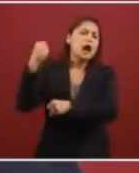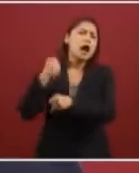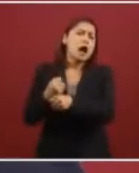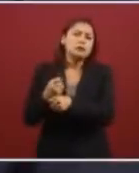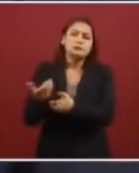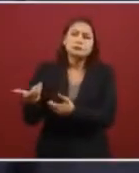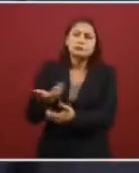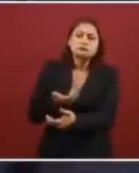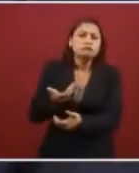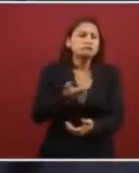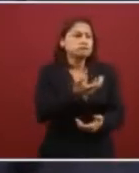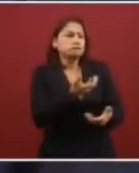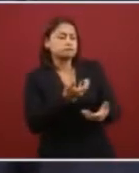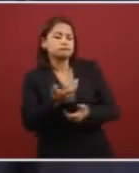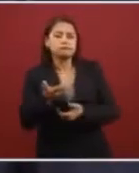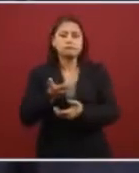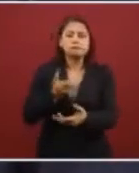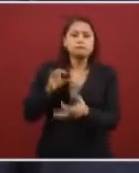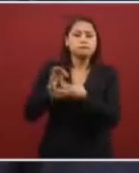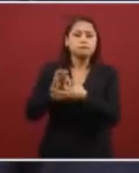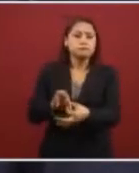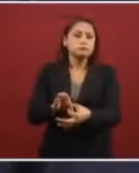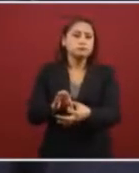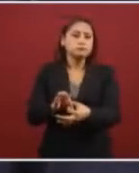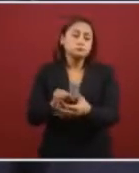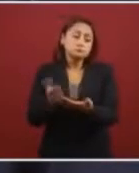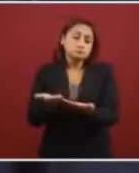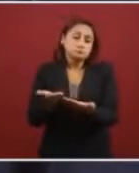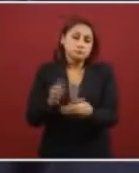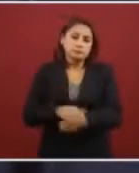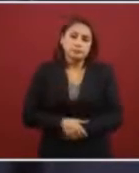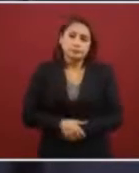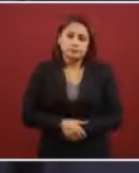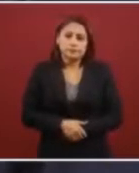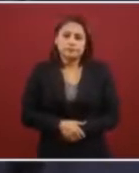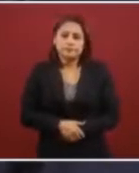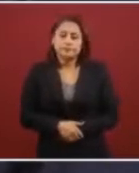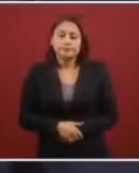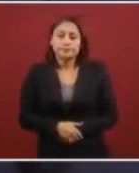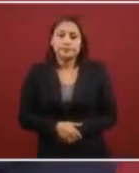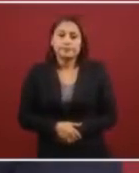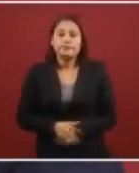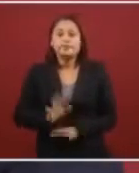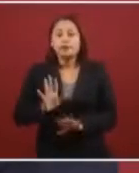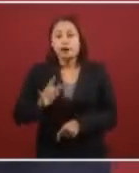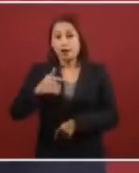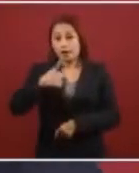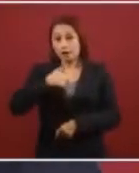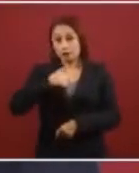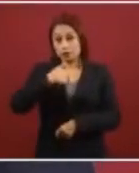comercial. Signified for many years. Yo siendo opositor,